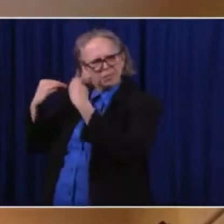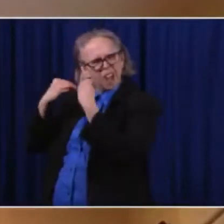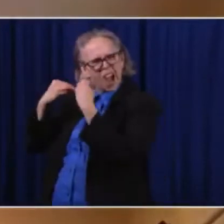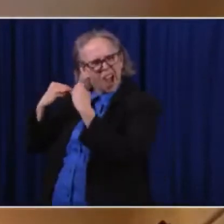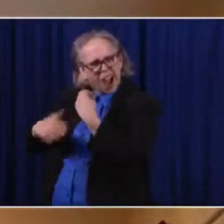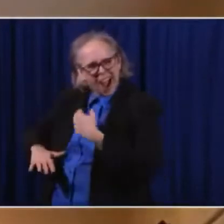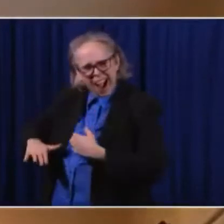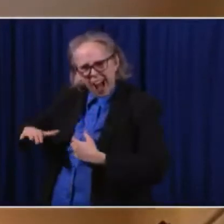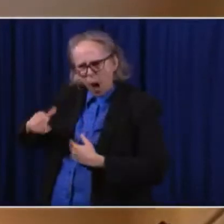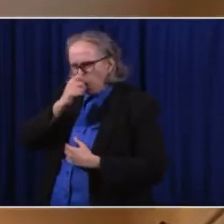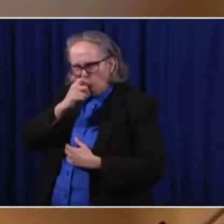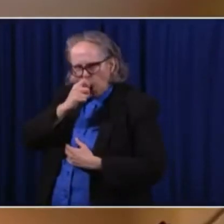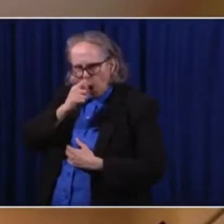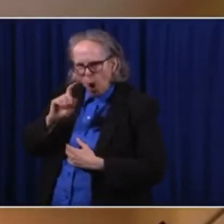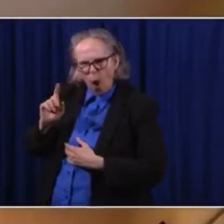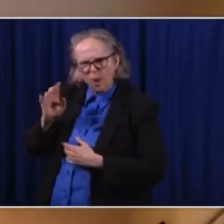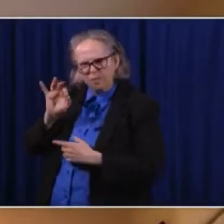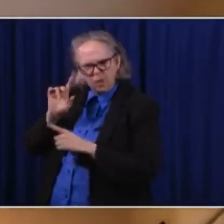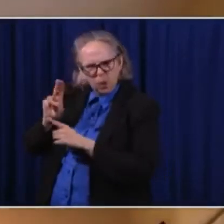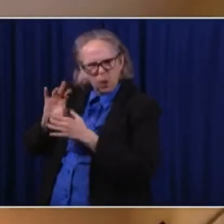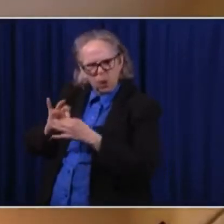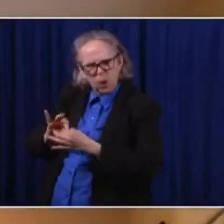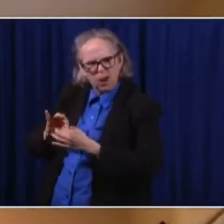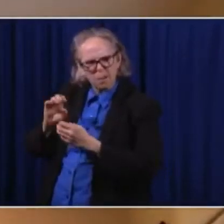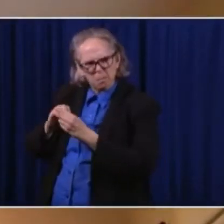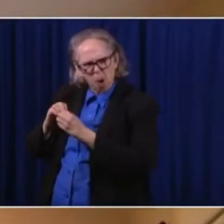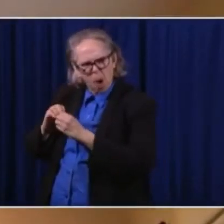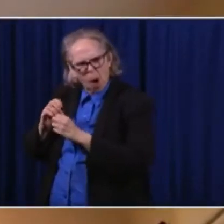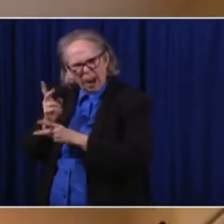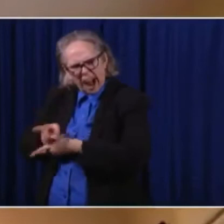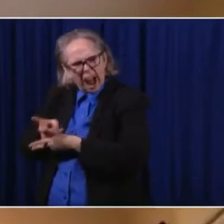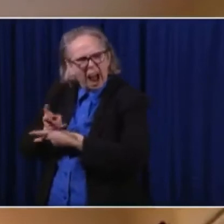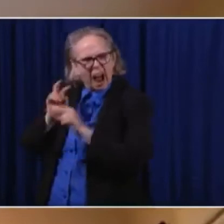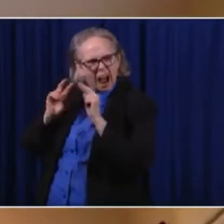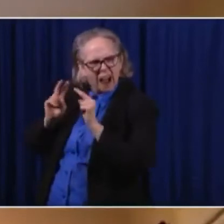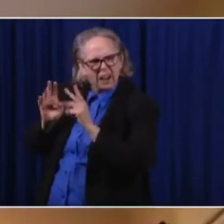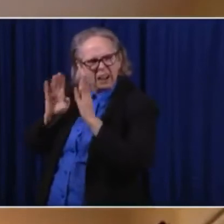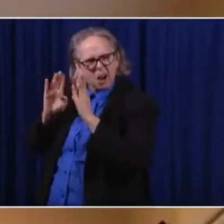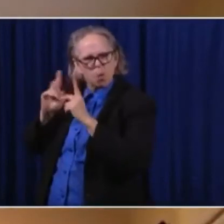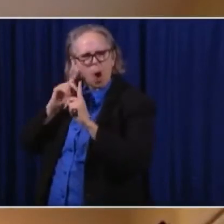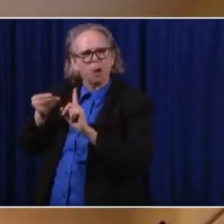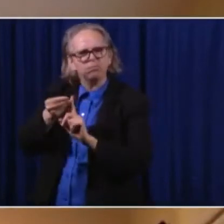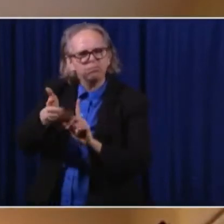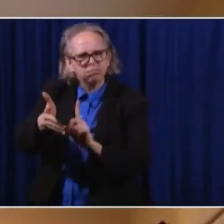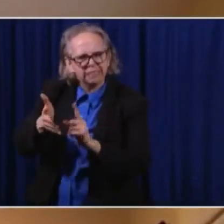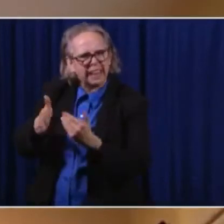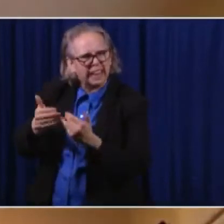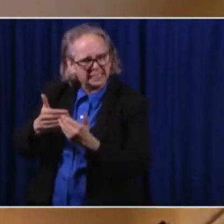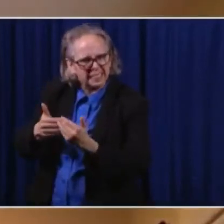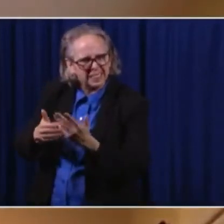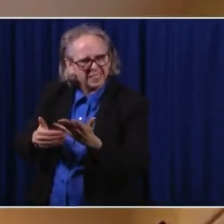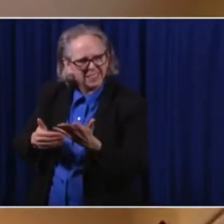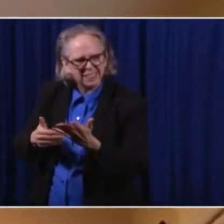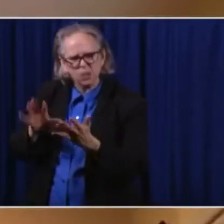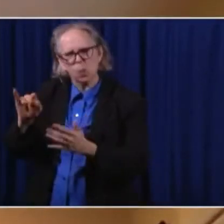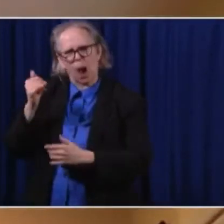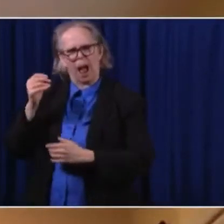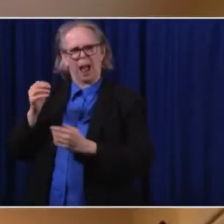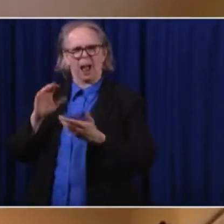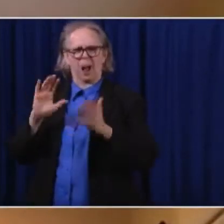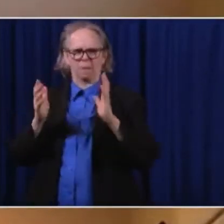a much more serious way with this one because it is more transmissible, and there is recent research showing that it has evolved to